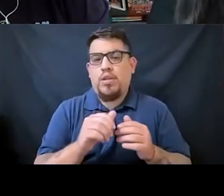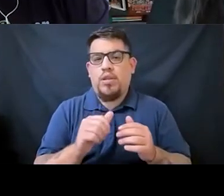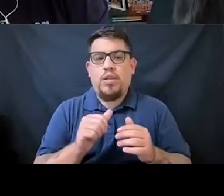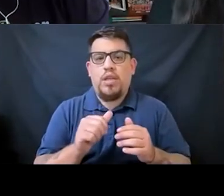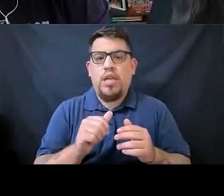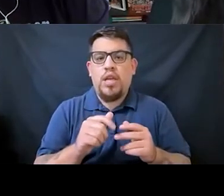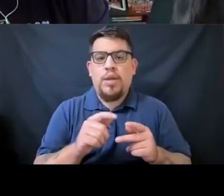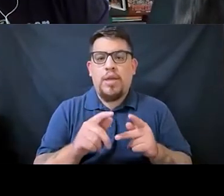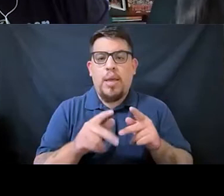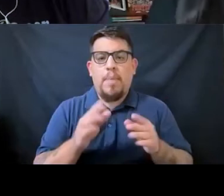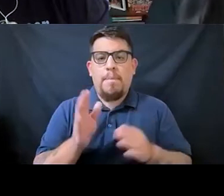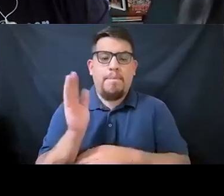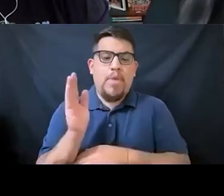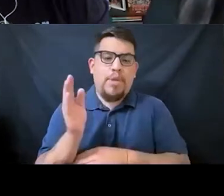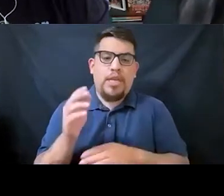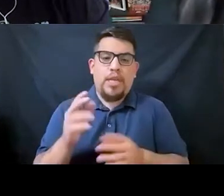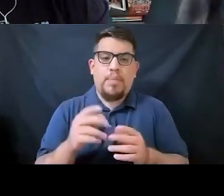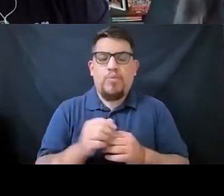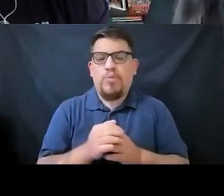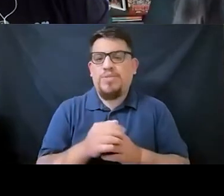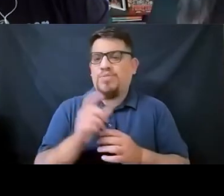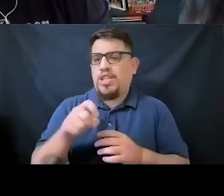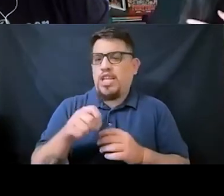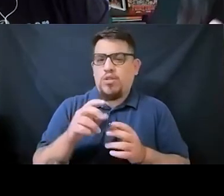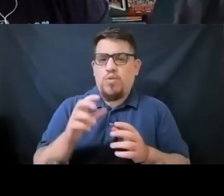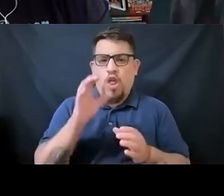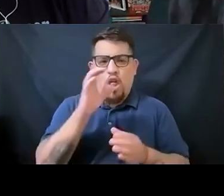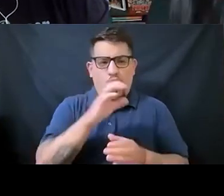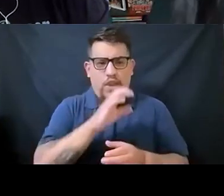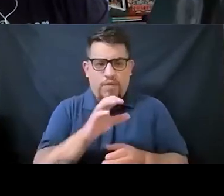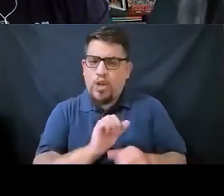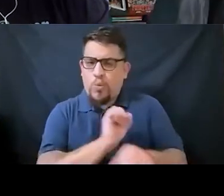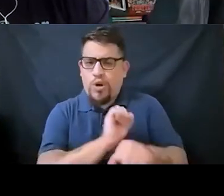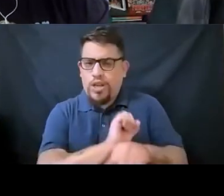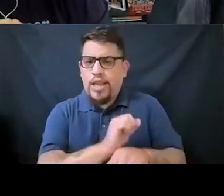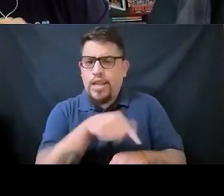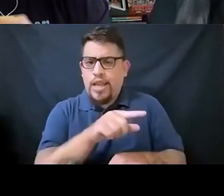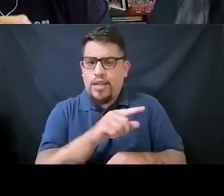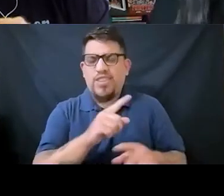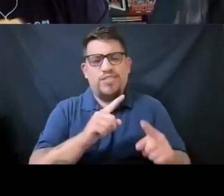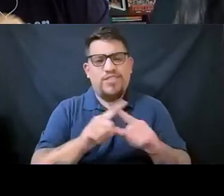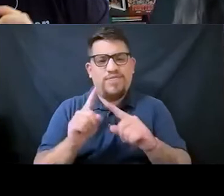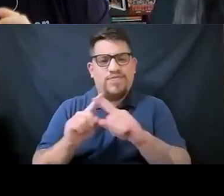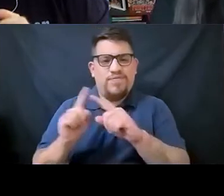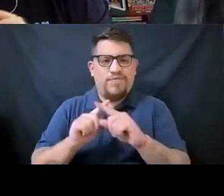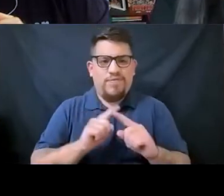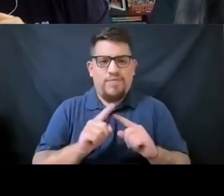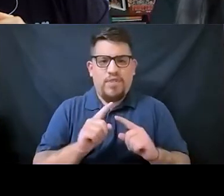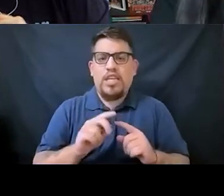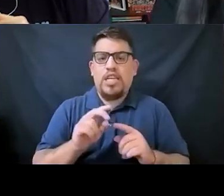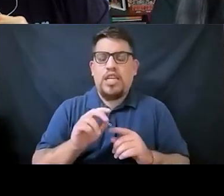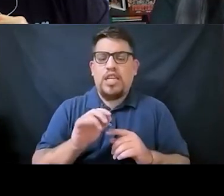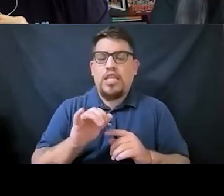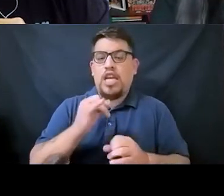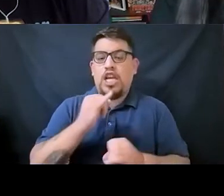public. And then we kind of had like trace it down and work on that. So there's just some differences with an international publisher than there